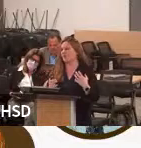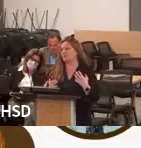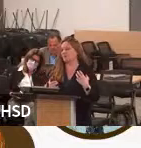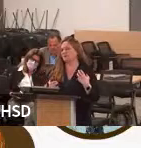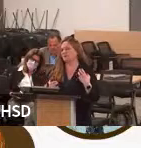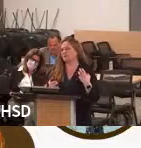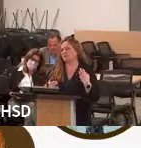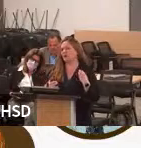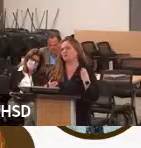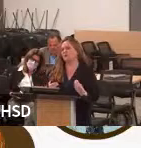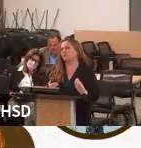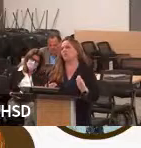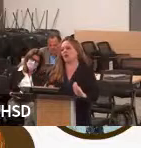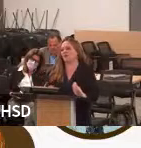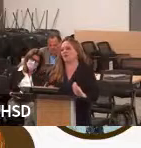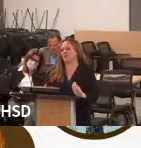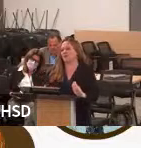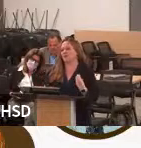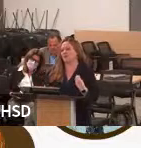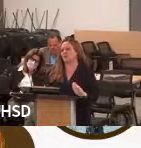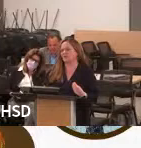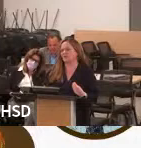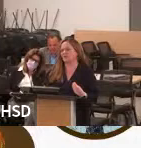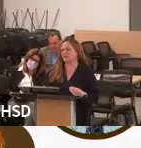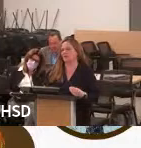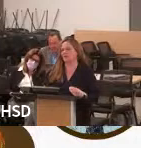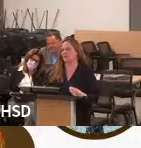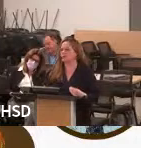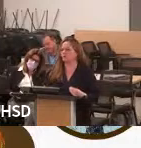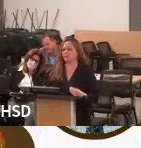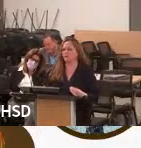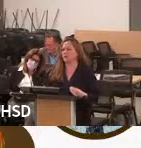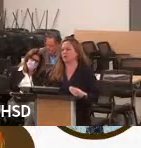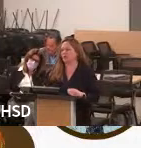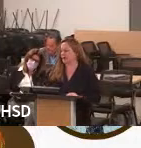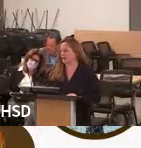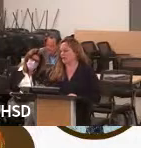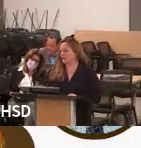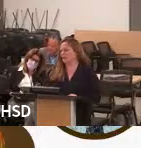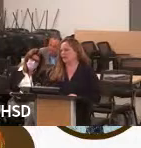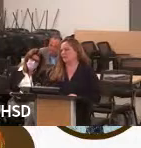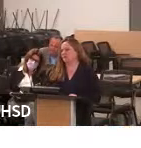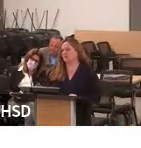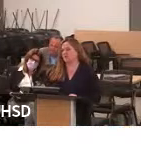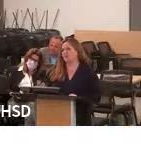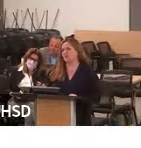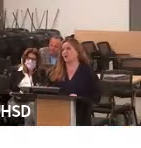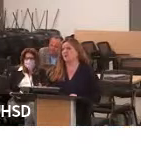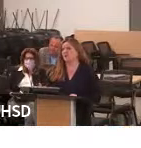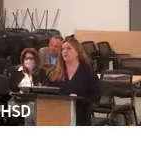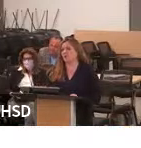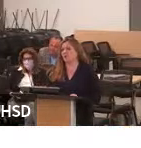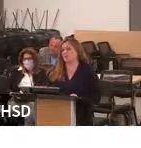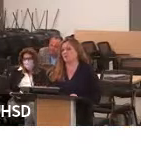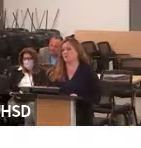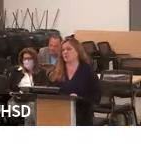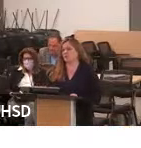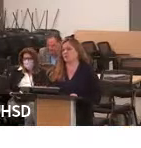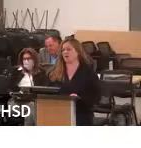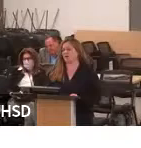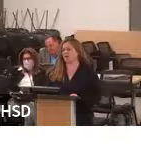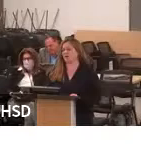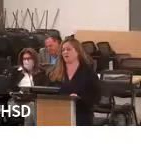they're optimally primed to engage in the learning in the classroom. This was an incredibly